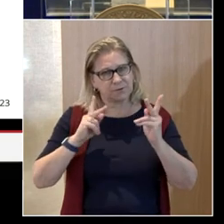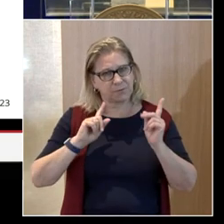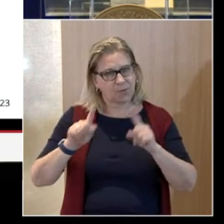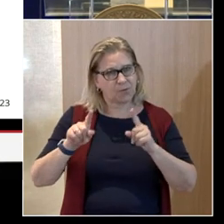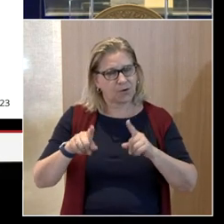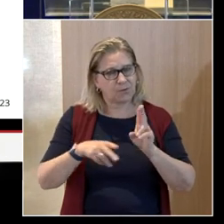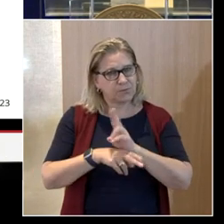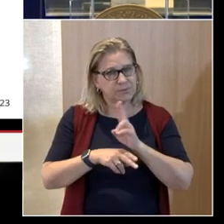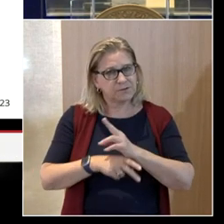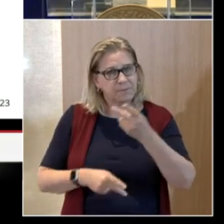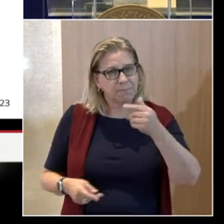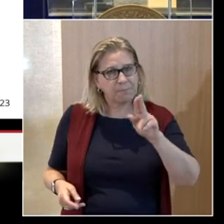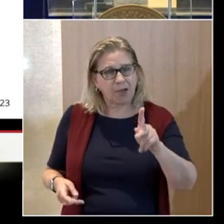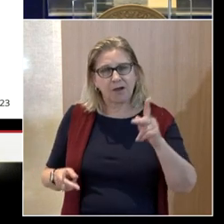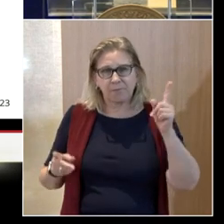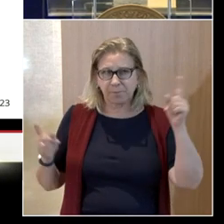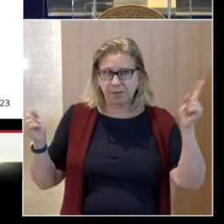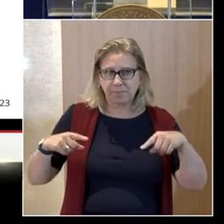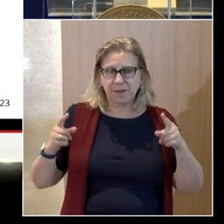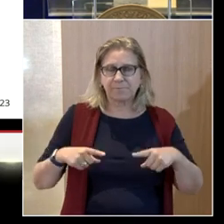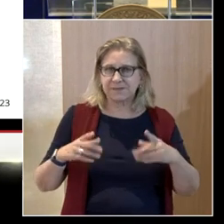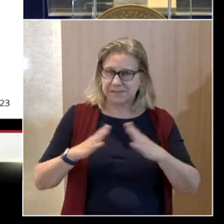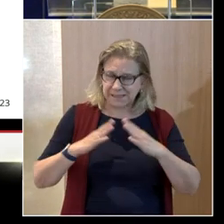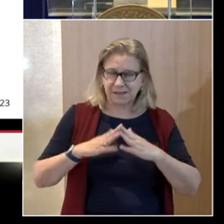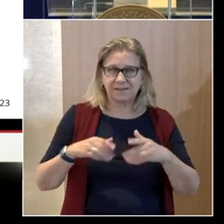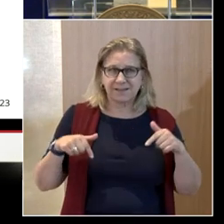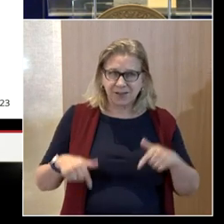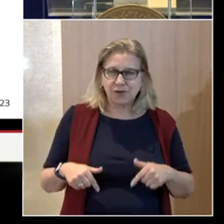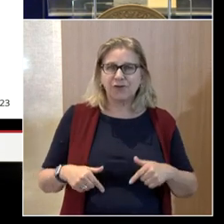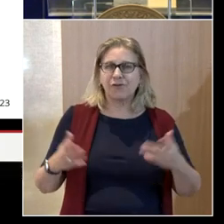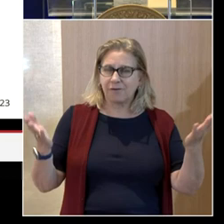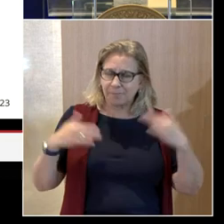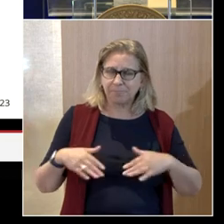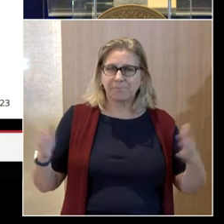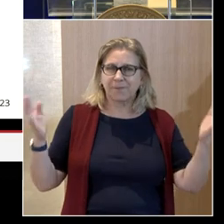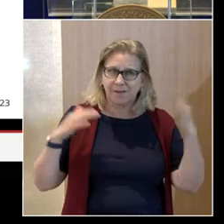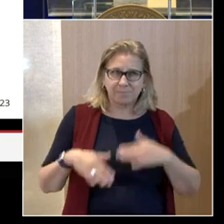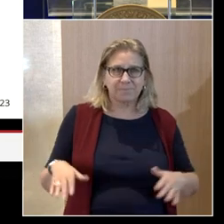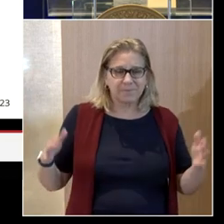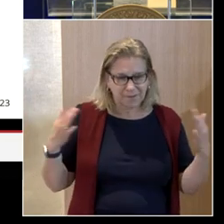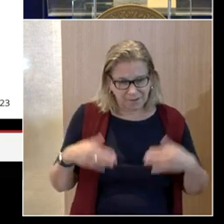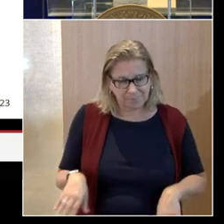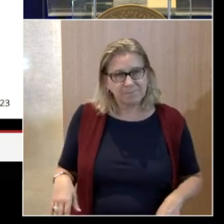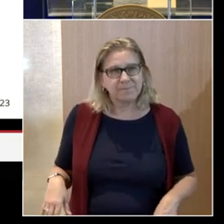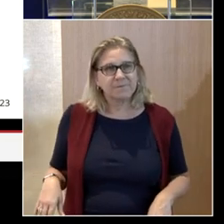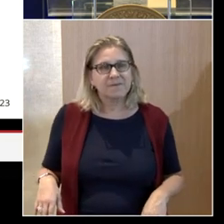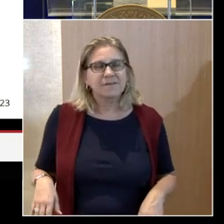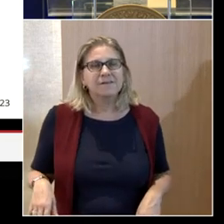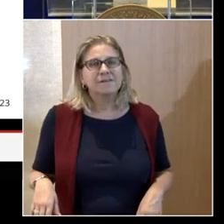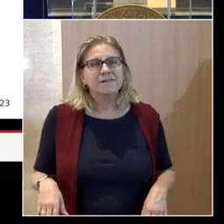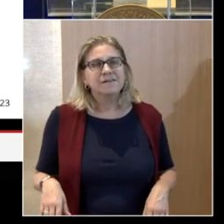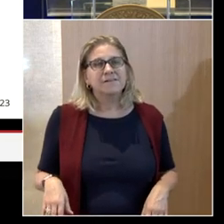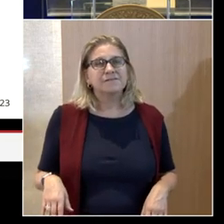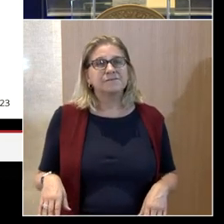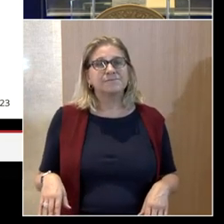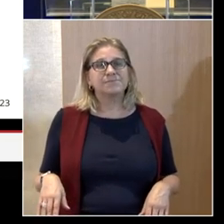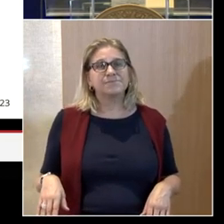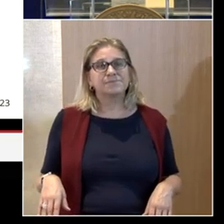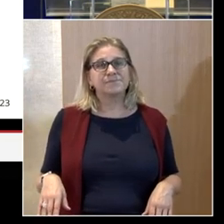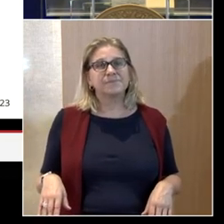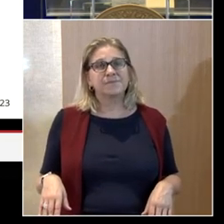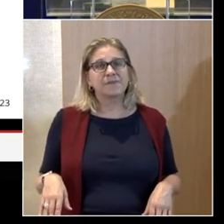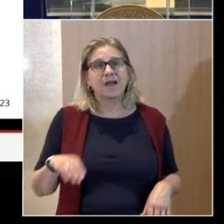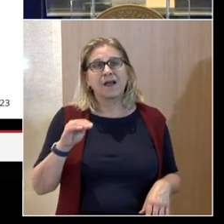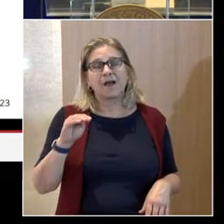downtown? And that is something, you know, the Martin Luther King Library is a gem. It's a gem,